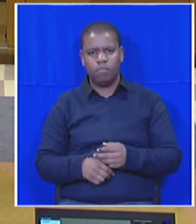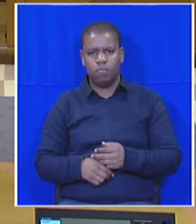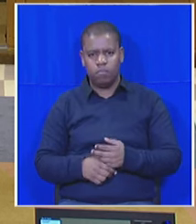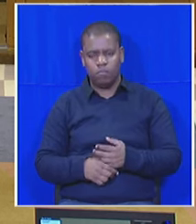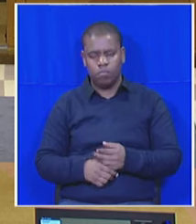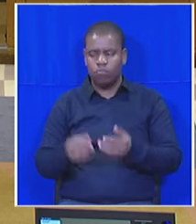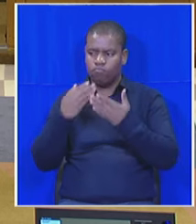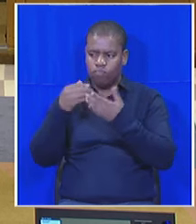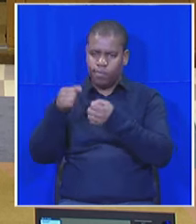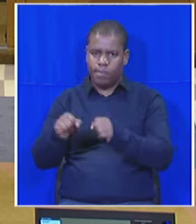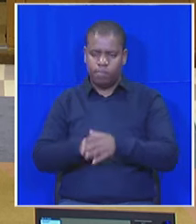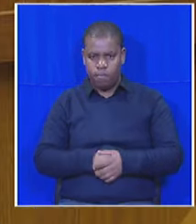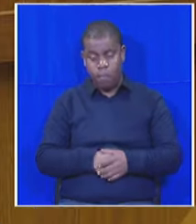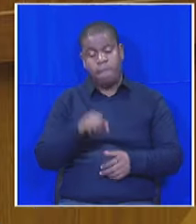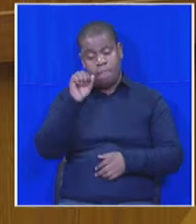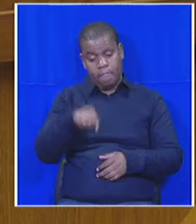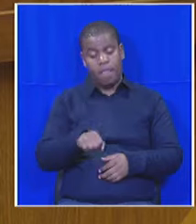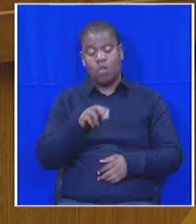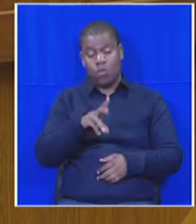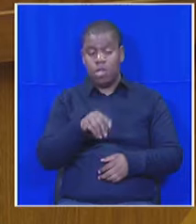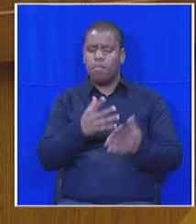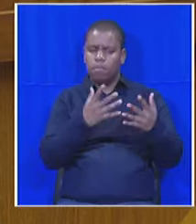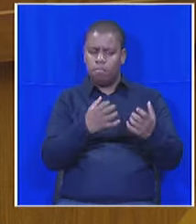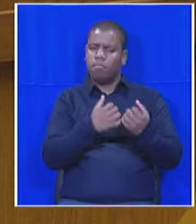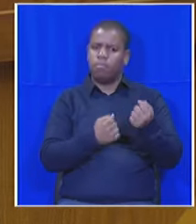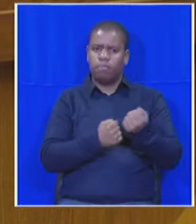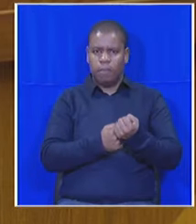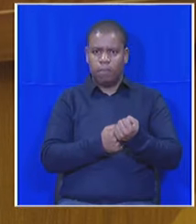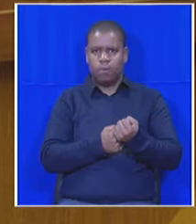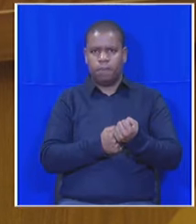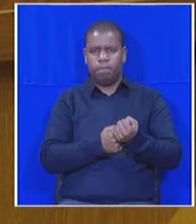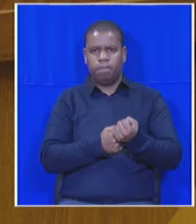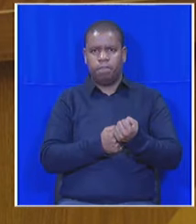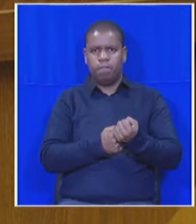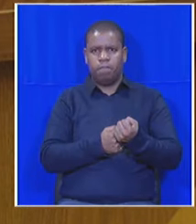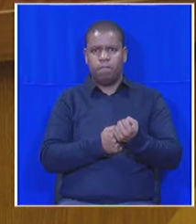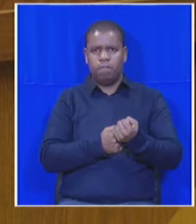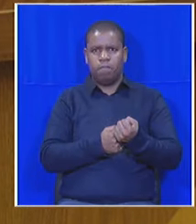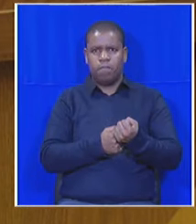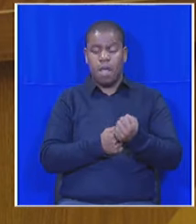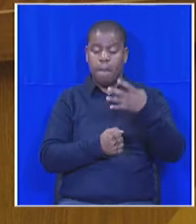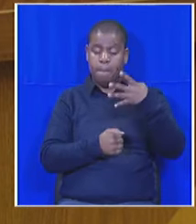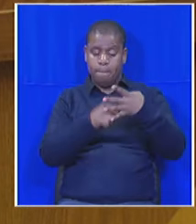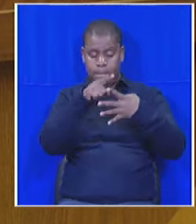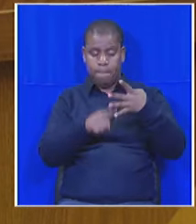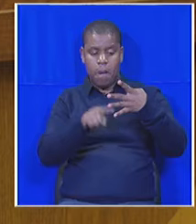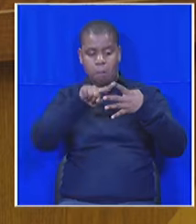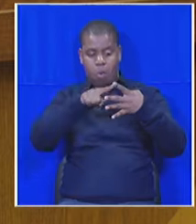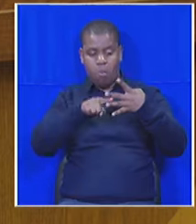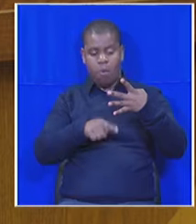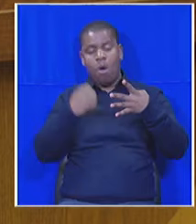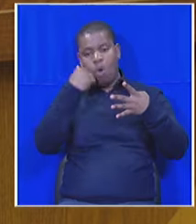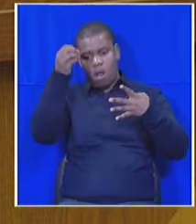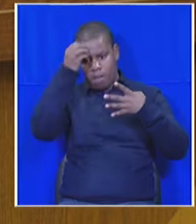Thank you, Chair. As much as the UDM supports this budget, there are 4 critical points that we would earnestly